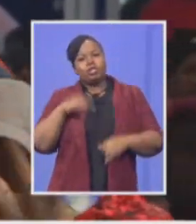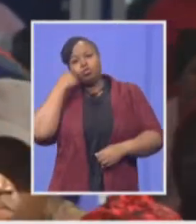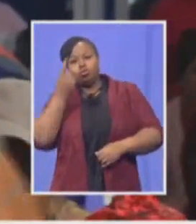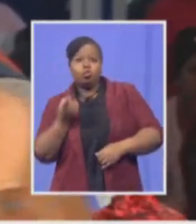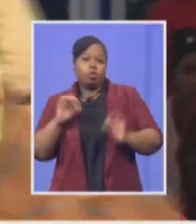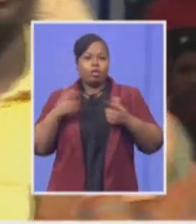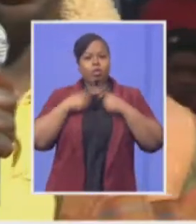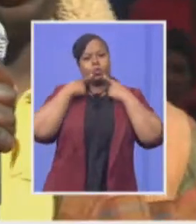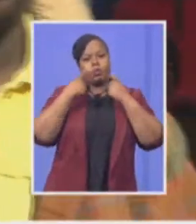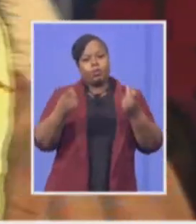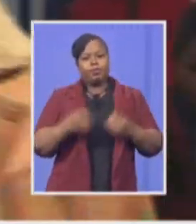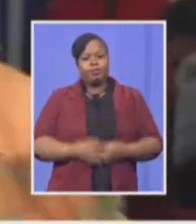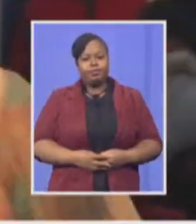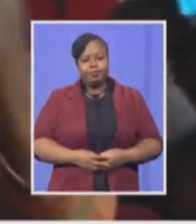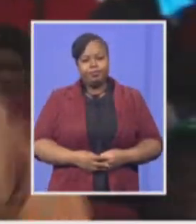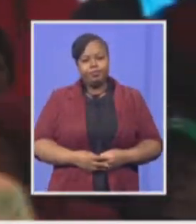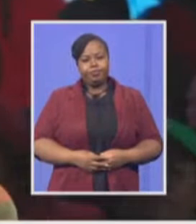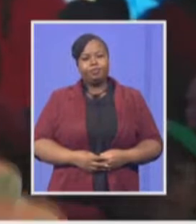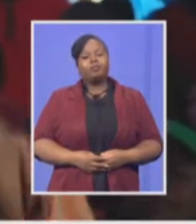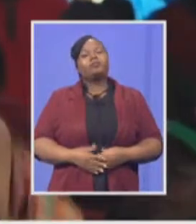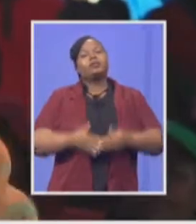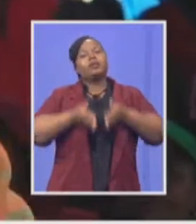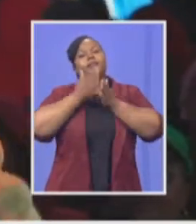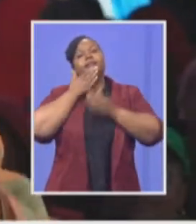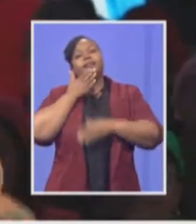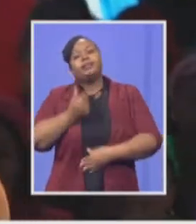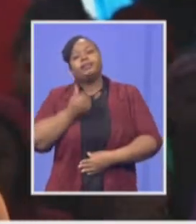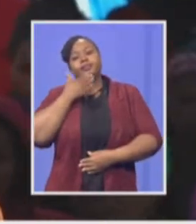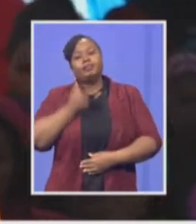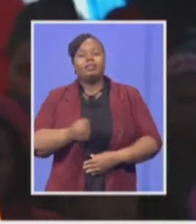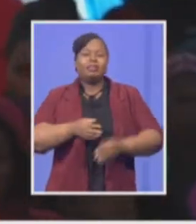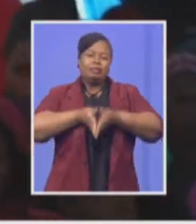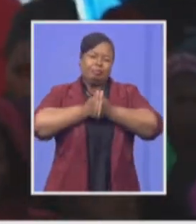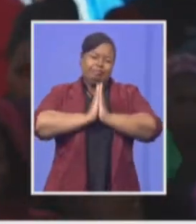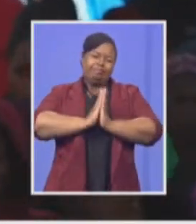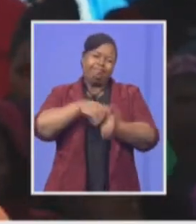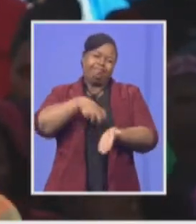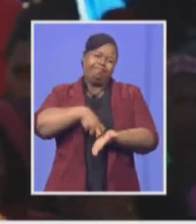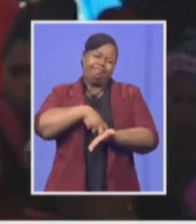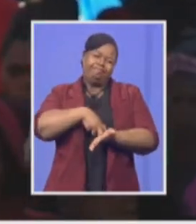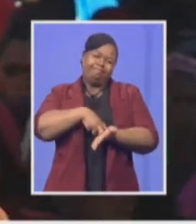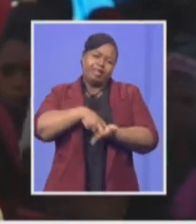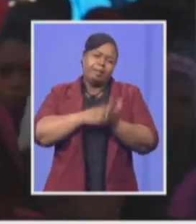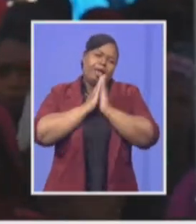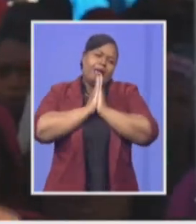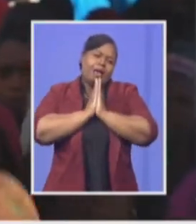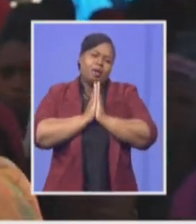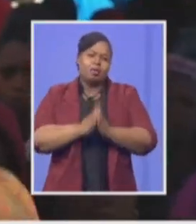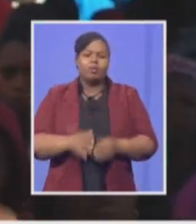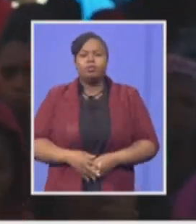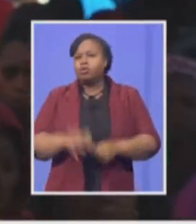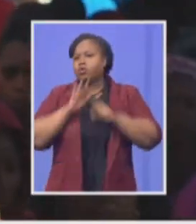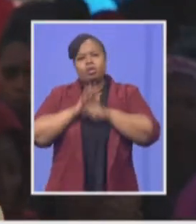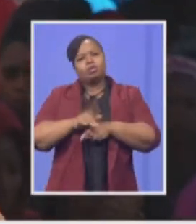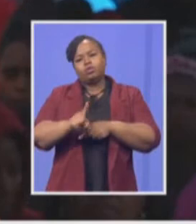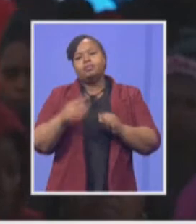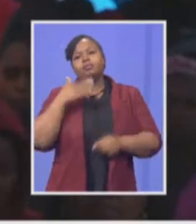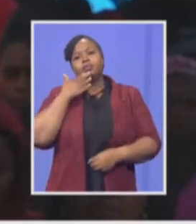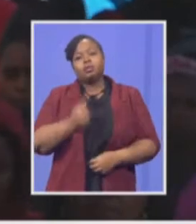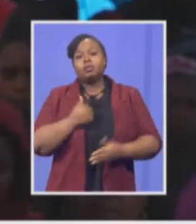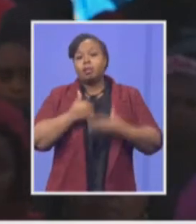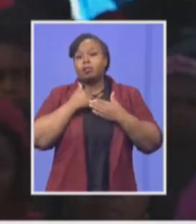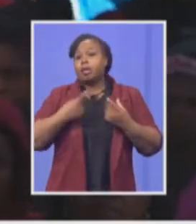siyakhala somphakathi besicela sinxusa siguqe ngedolo asiqindezeli ukuthi awusizane